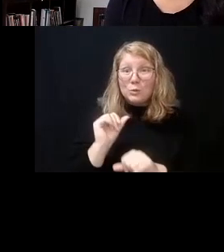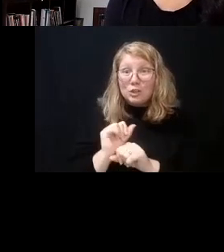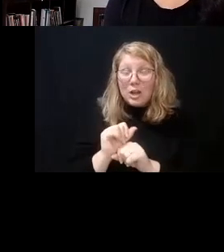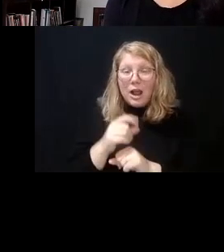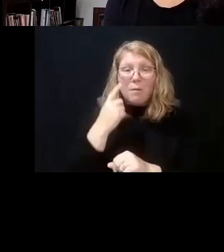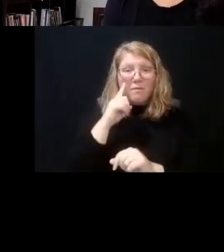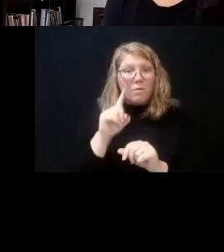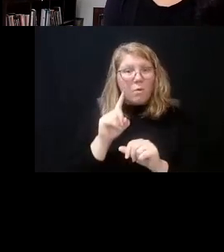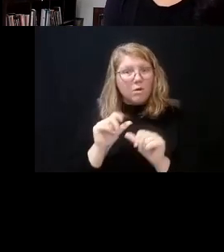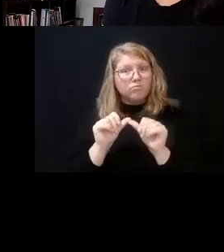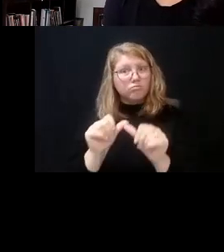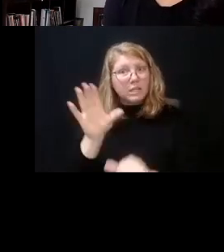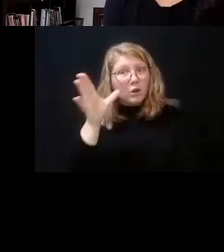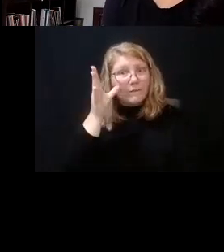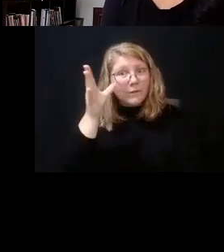her future?